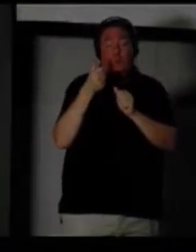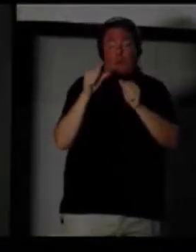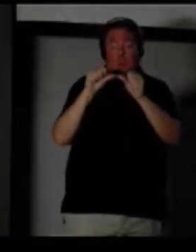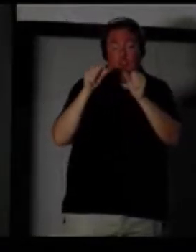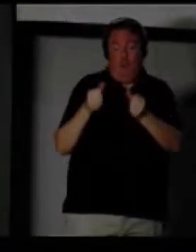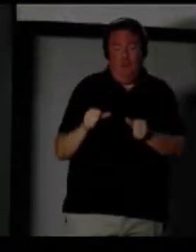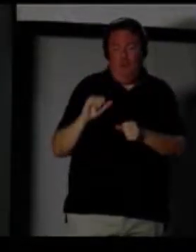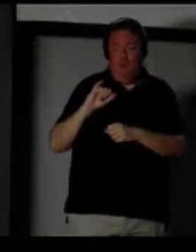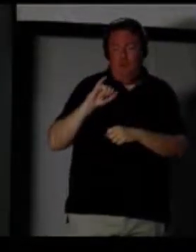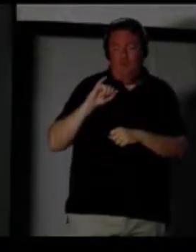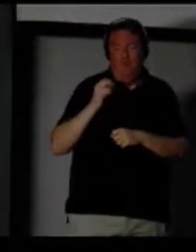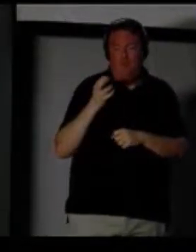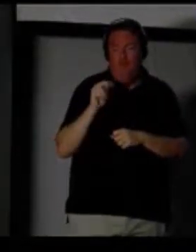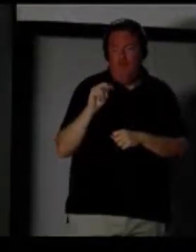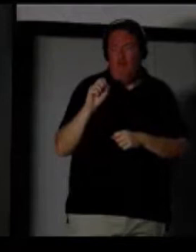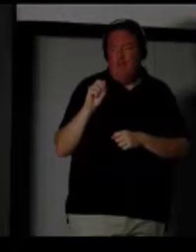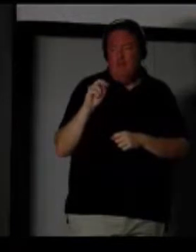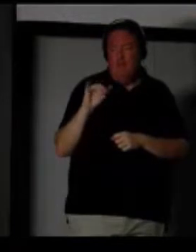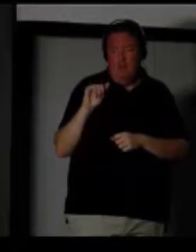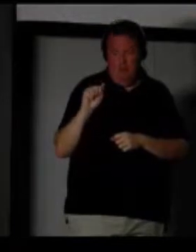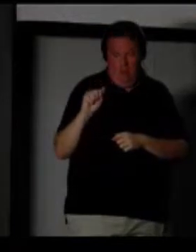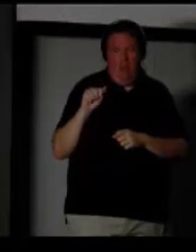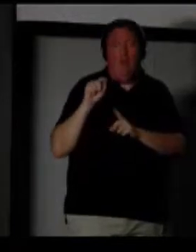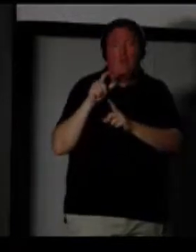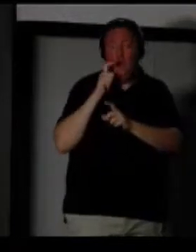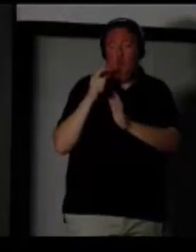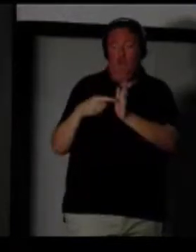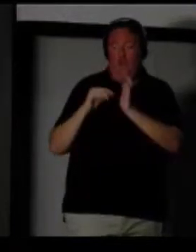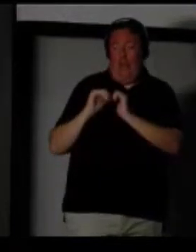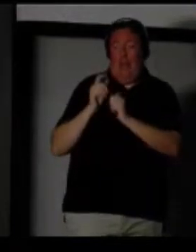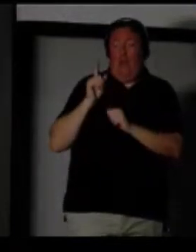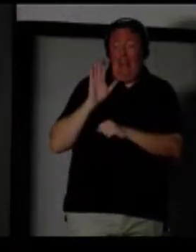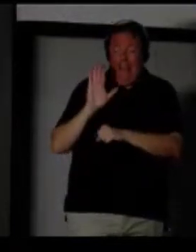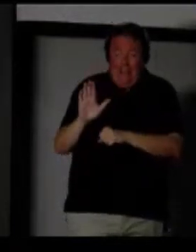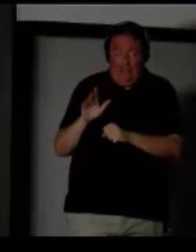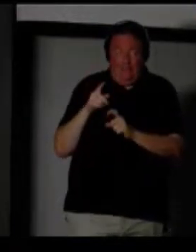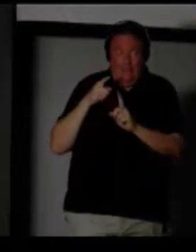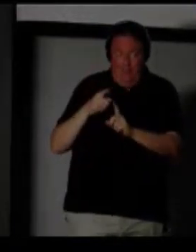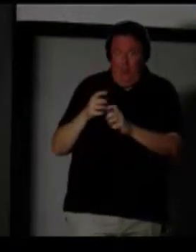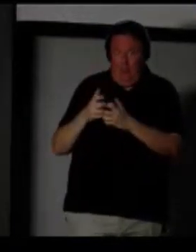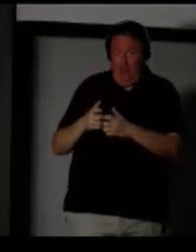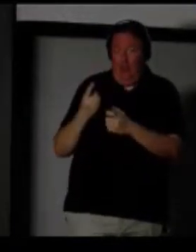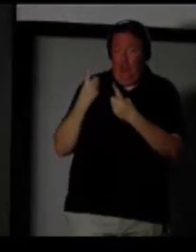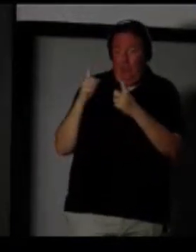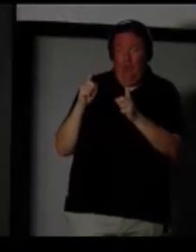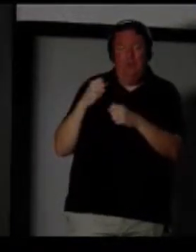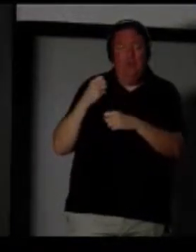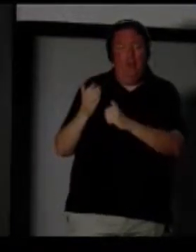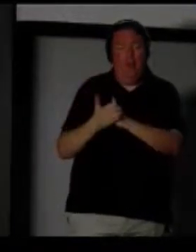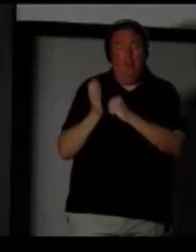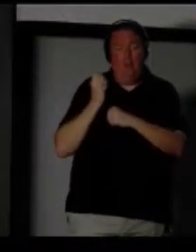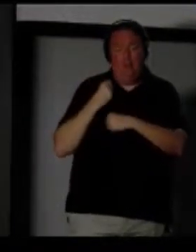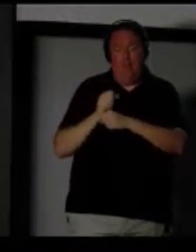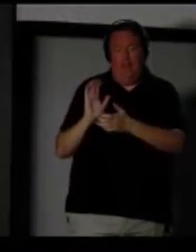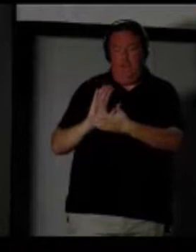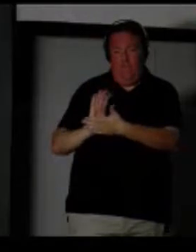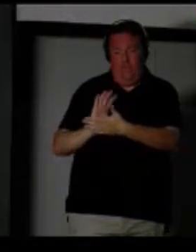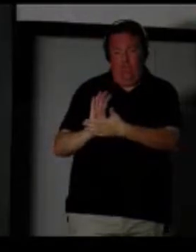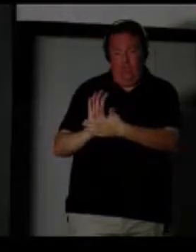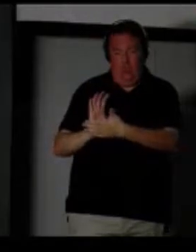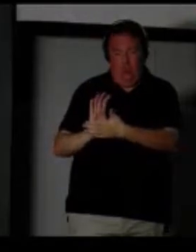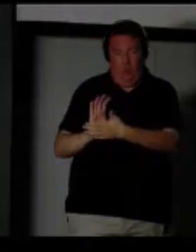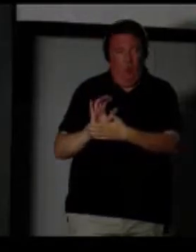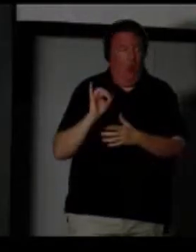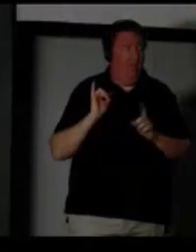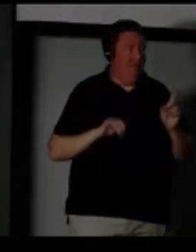Saunier, who showed us how the pointing machine works and in fact helped us make a video of this